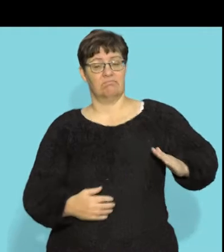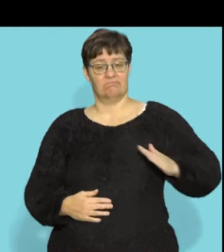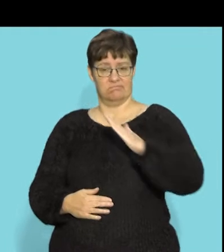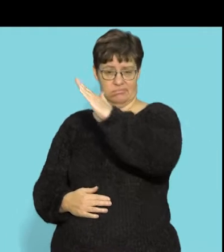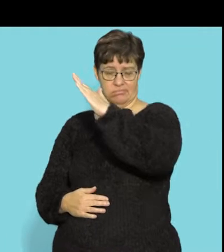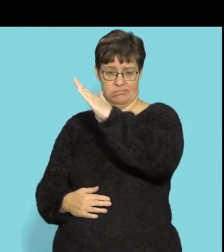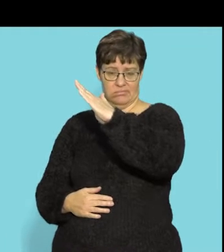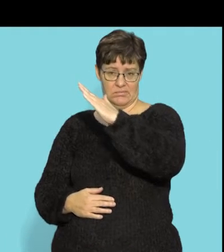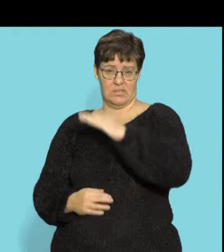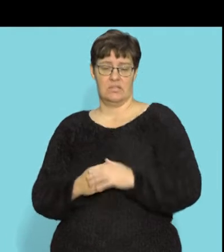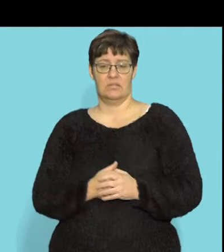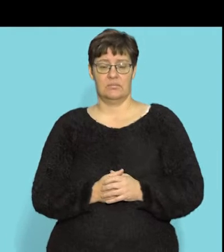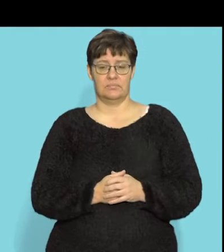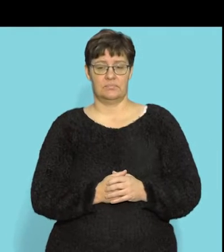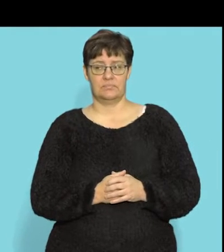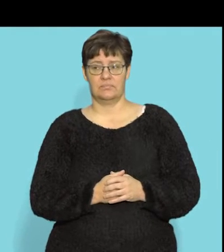representation of this